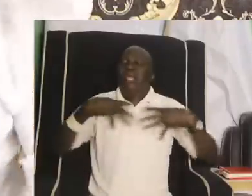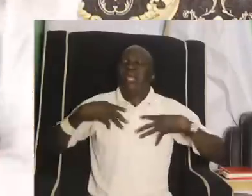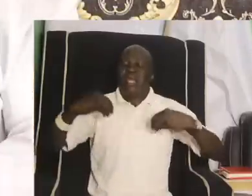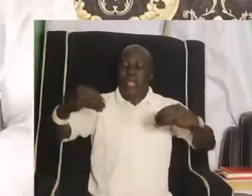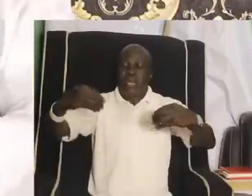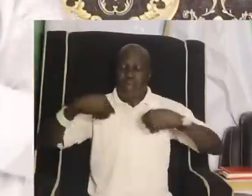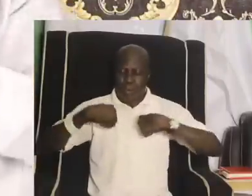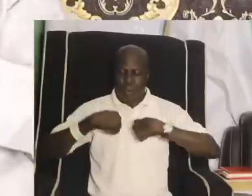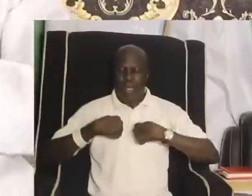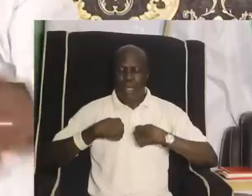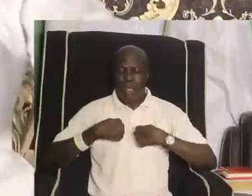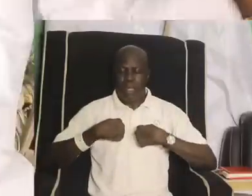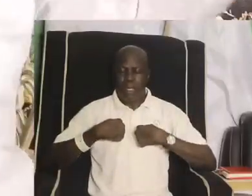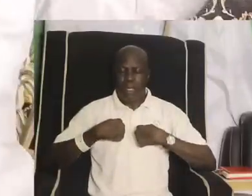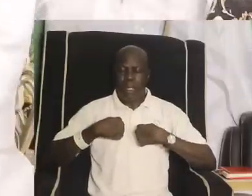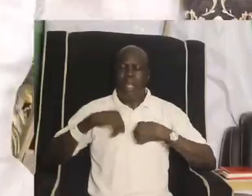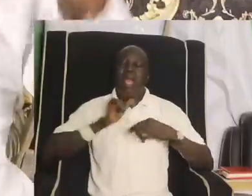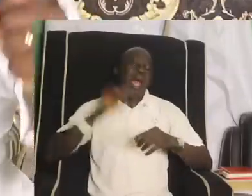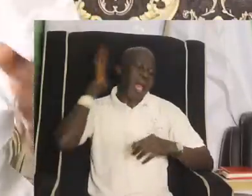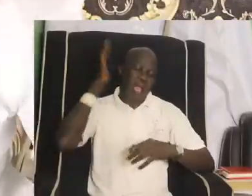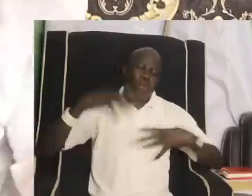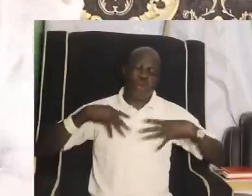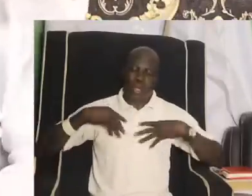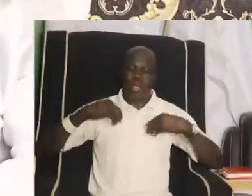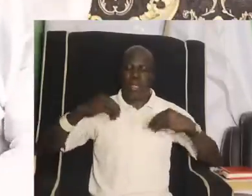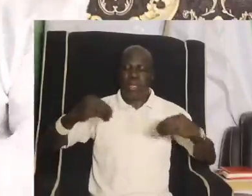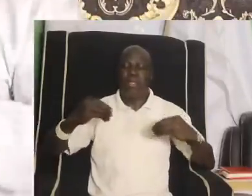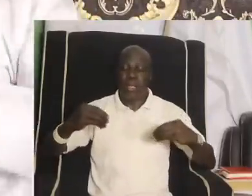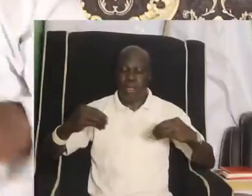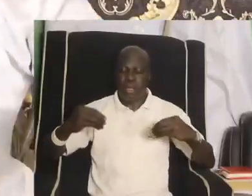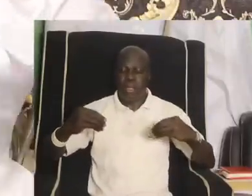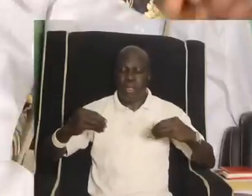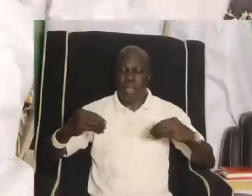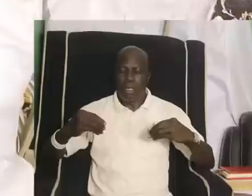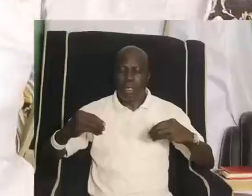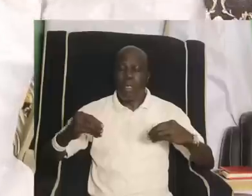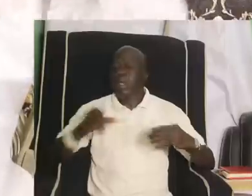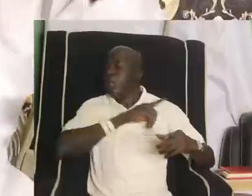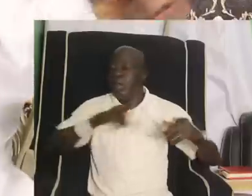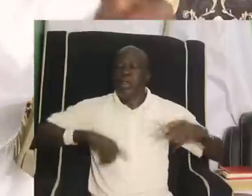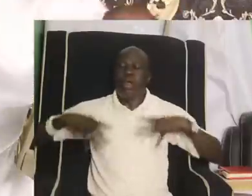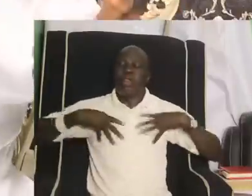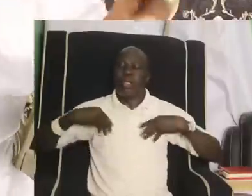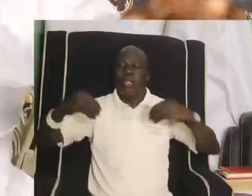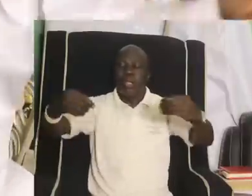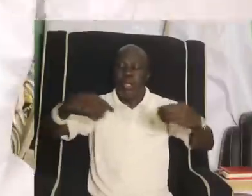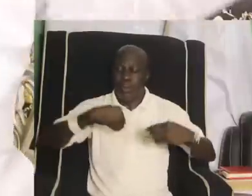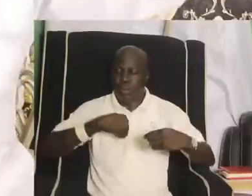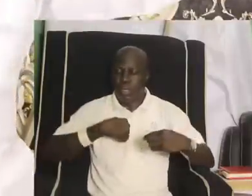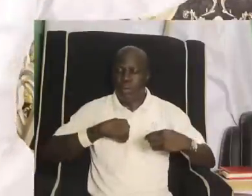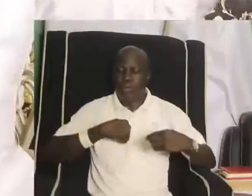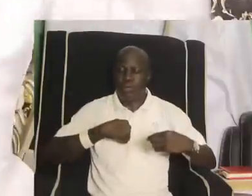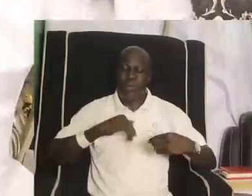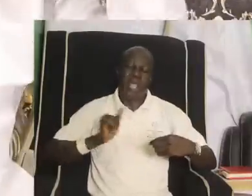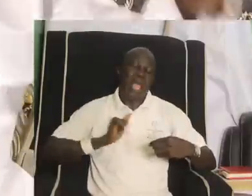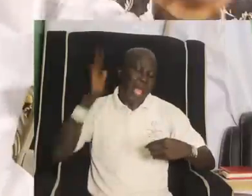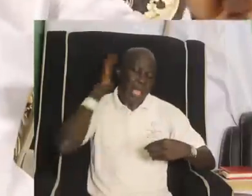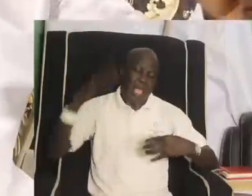Lord, heal me. Emi o si san. And I will be healed. Oluwa wo mi san. Heal